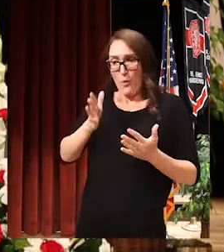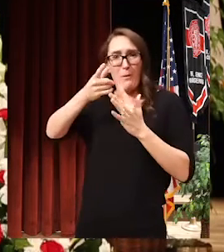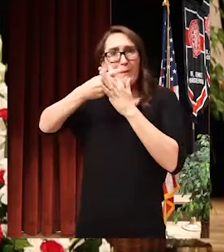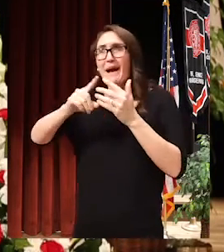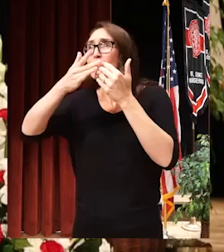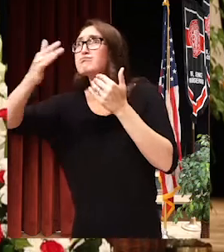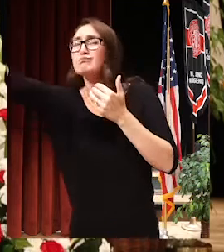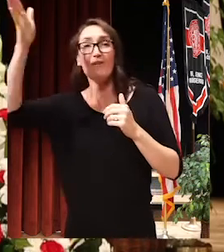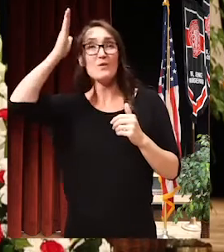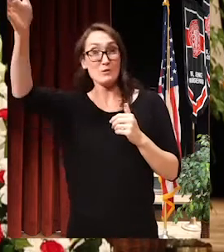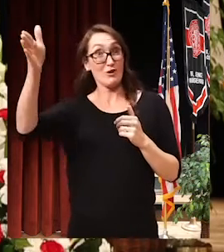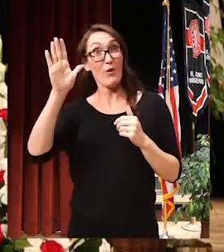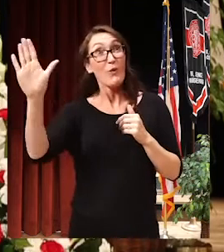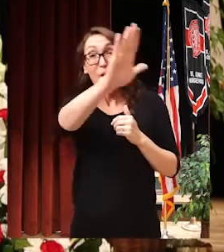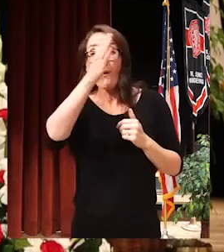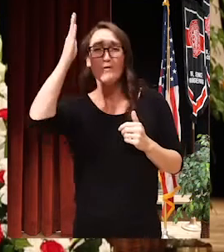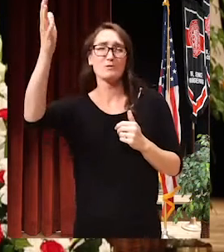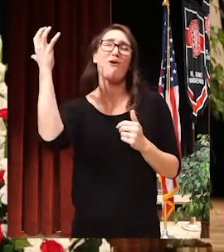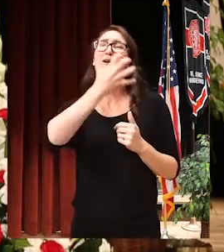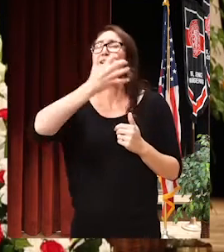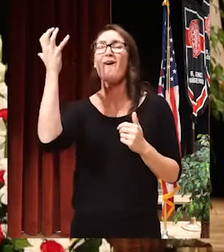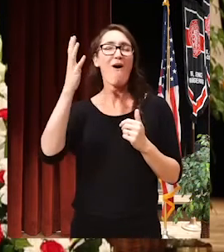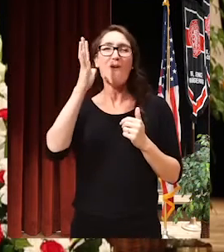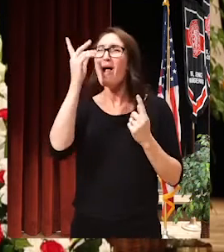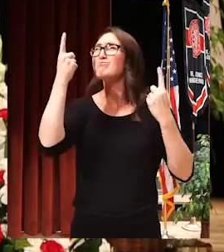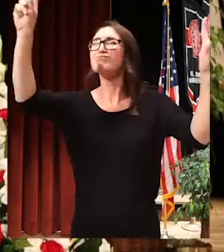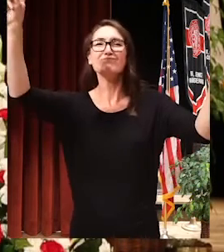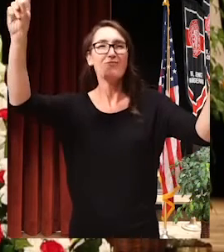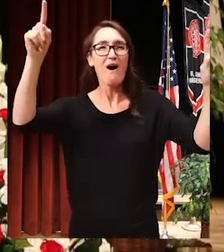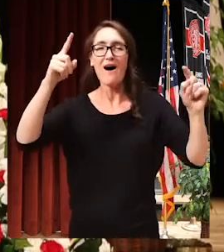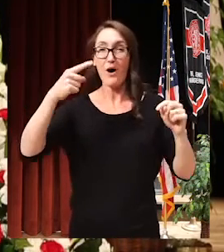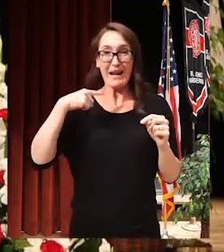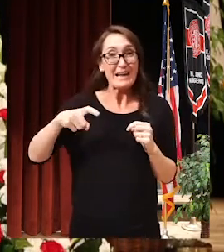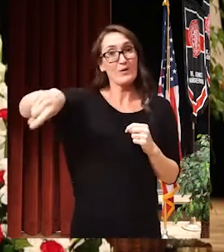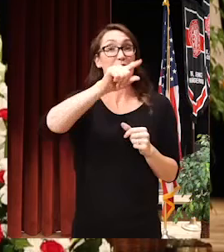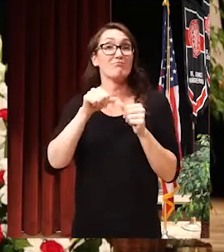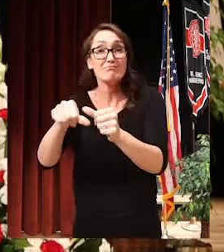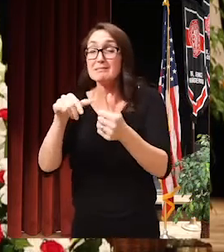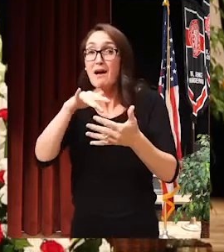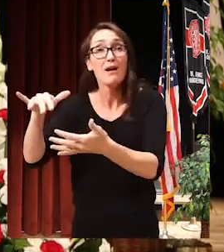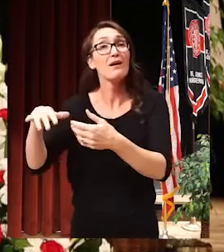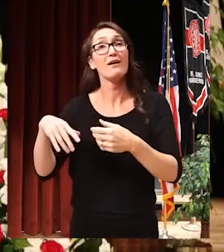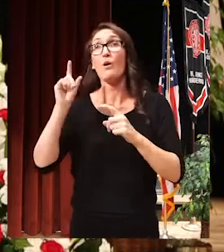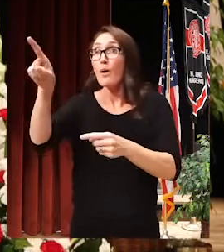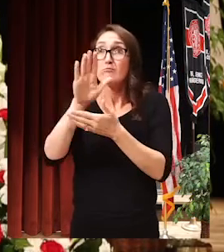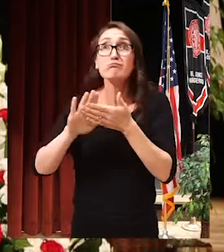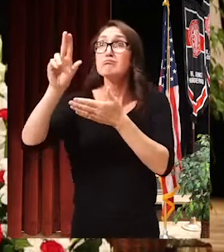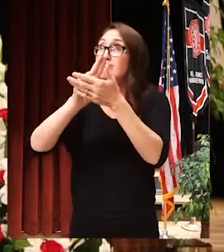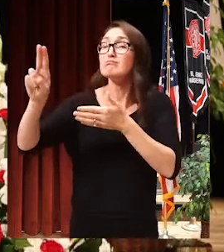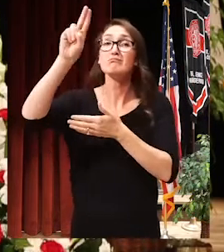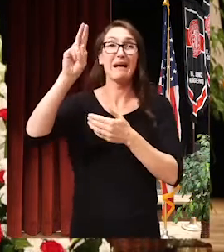know that your future is bright, and we know that we need you to continue on in your studies, to continue on to go into